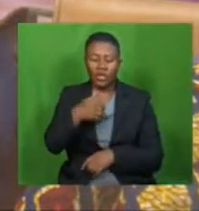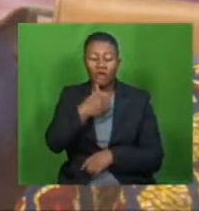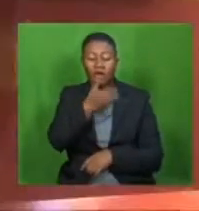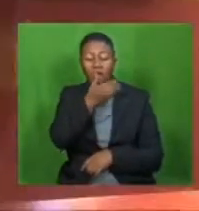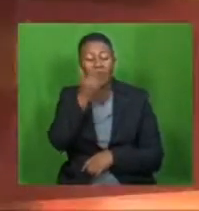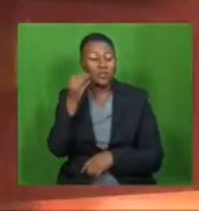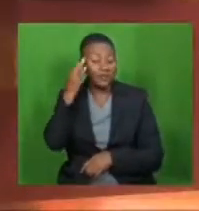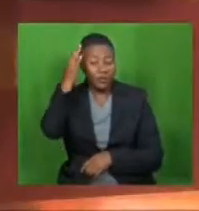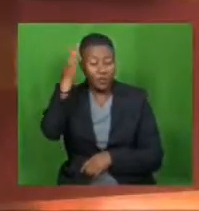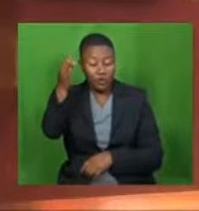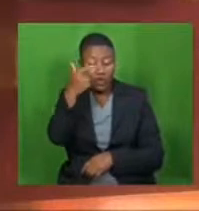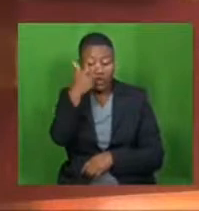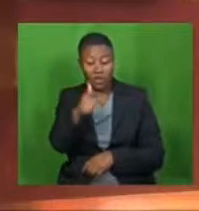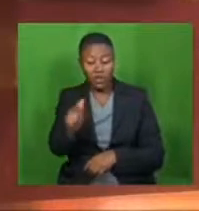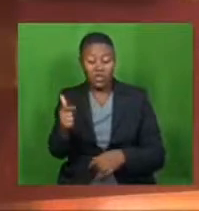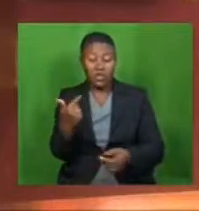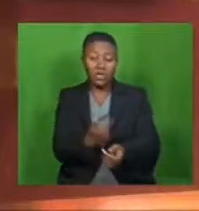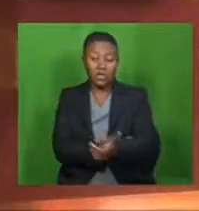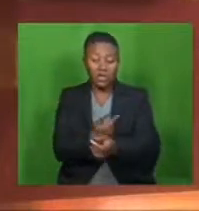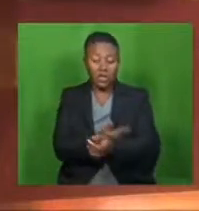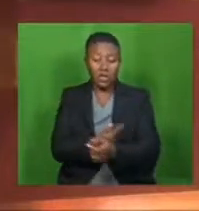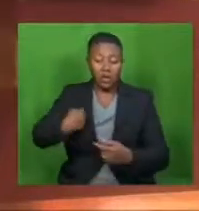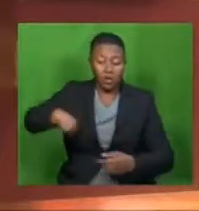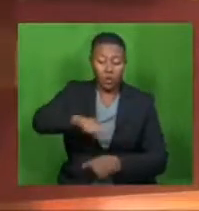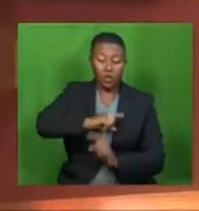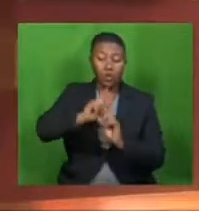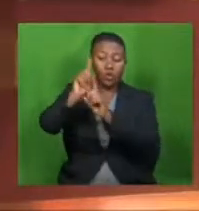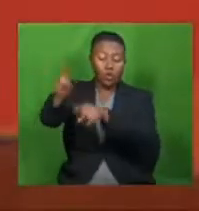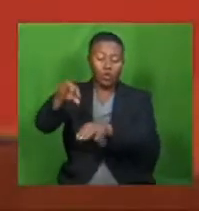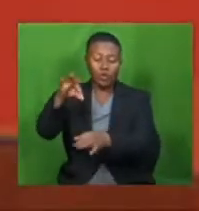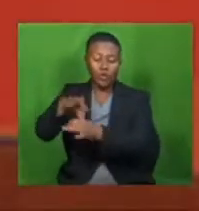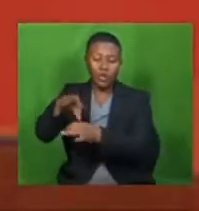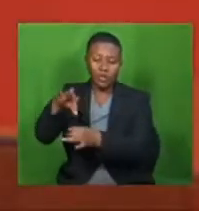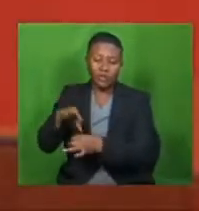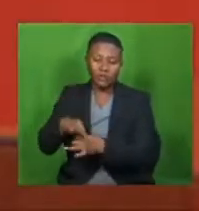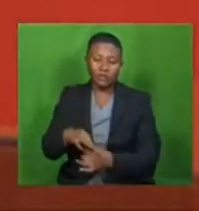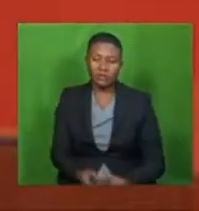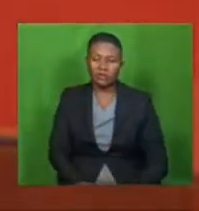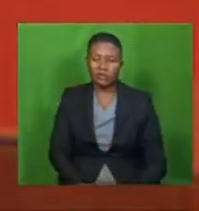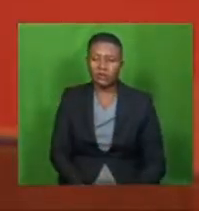Green Ghana, let's go planting. I thank you, Mr. Speaker.